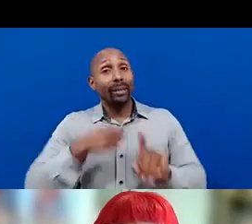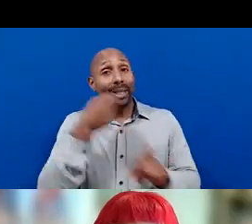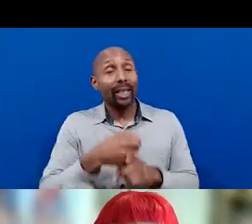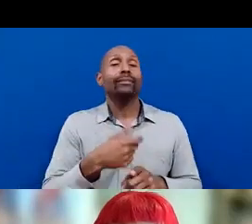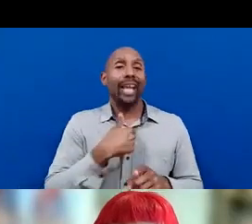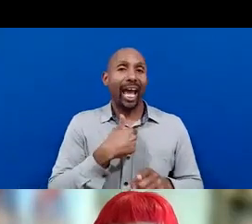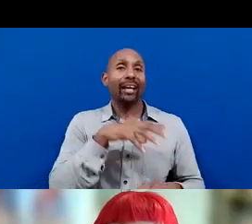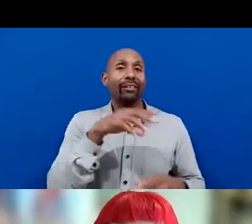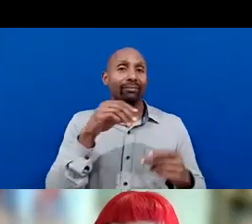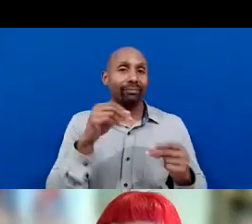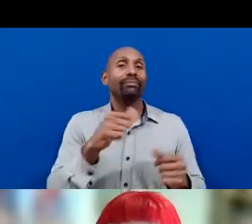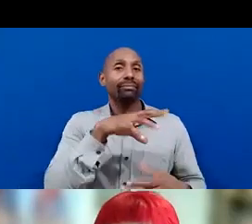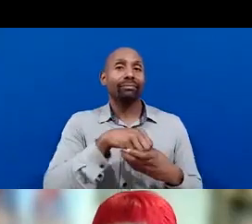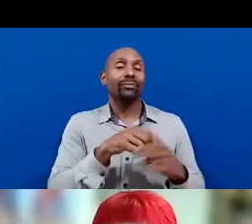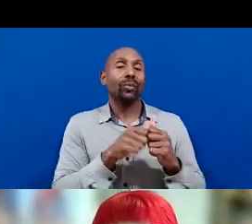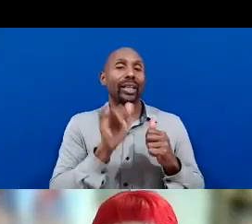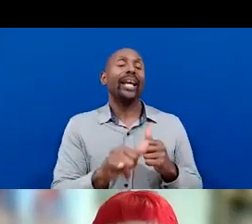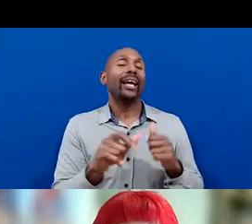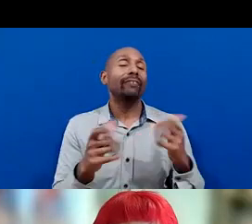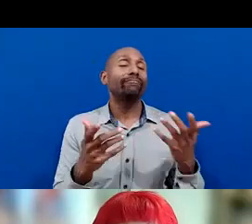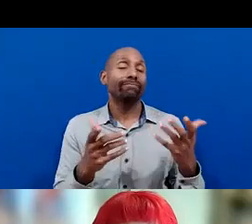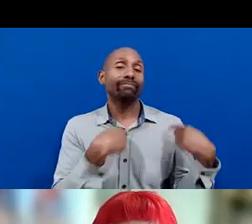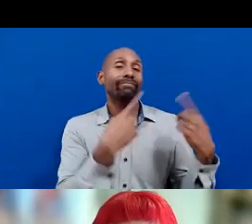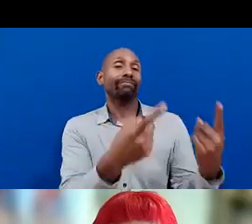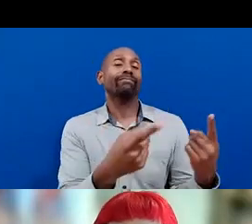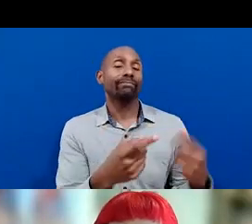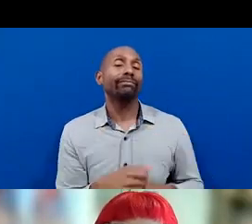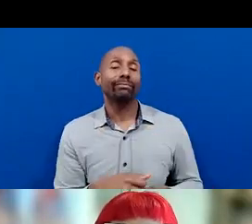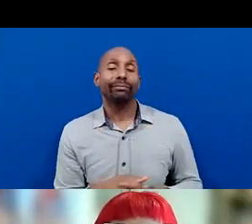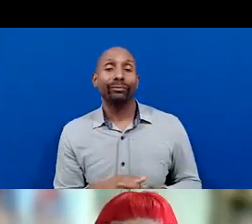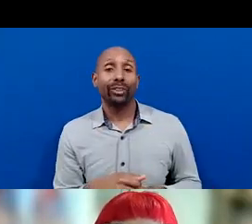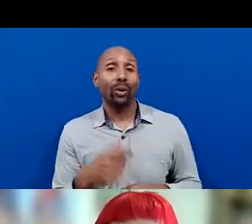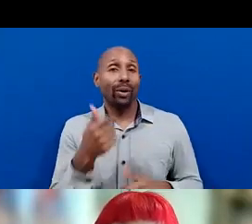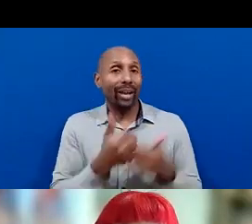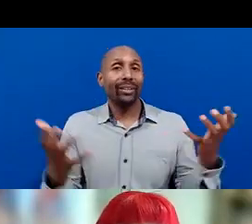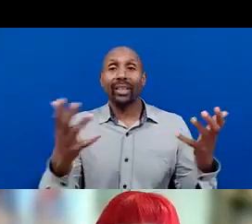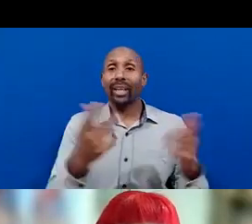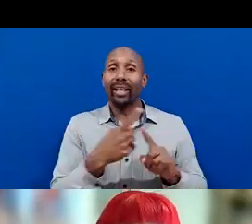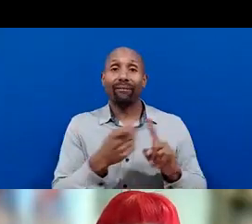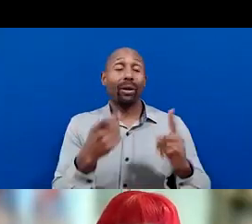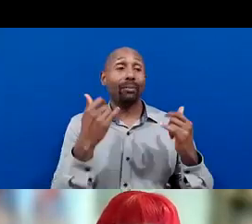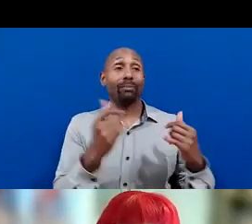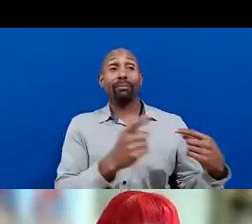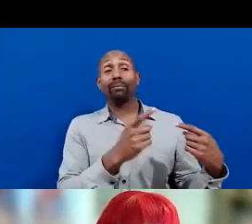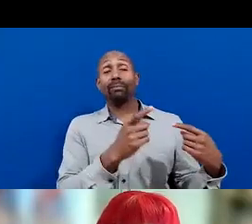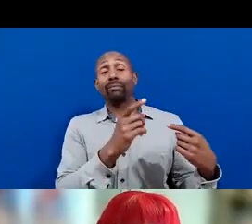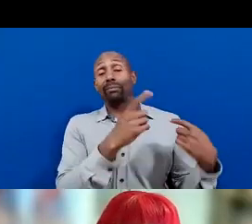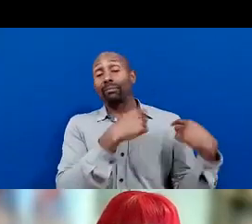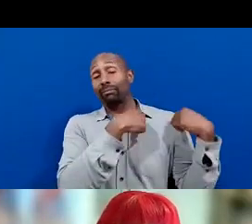questions about anything, prior to the last several weeks, please let me know.